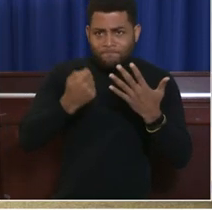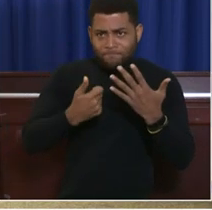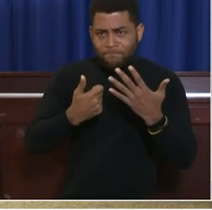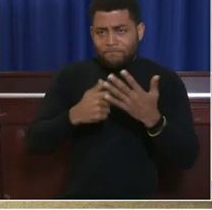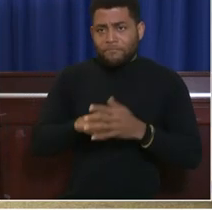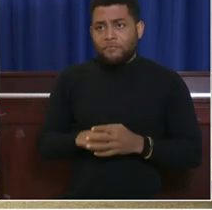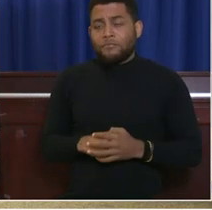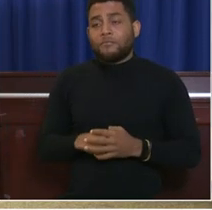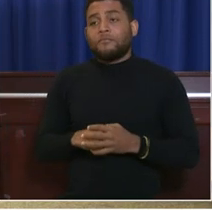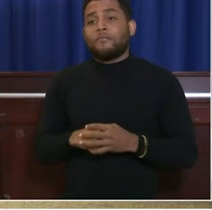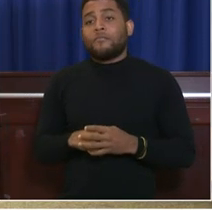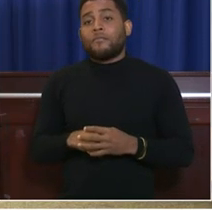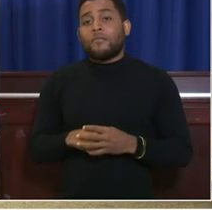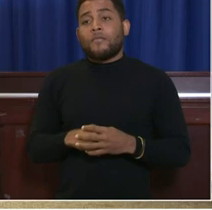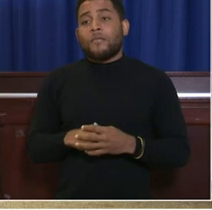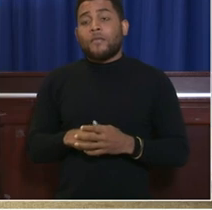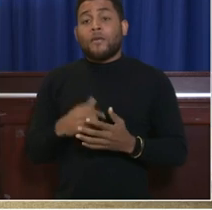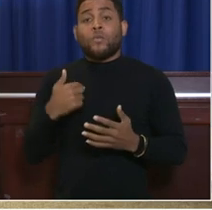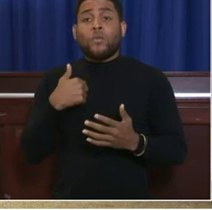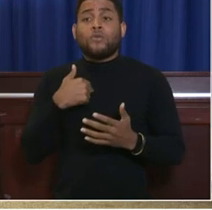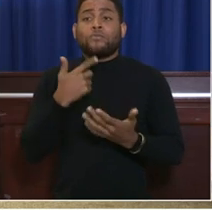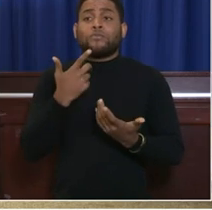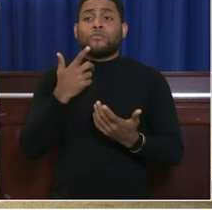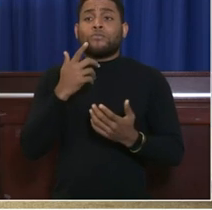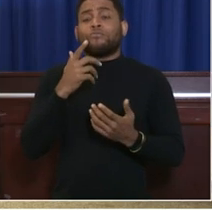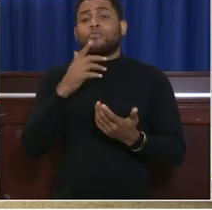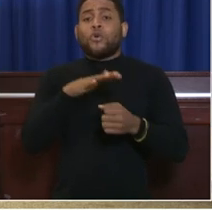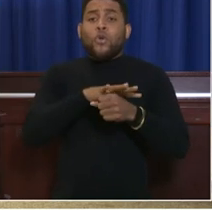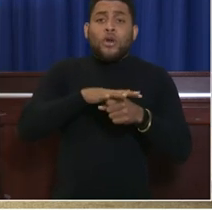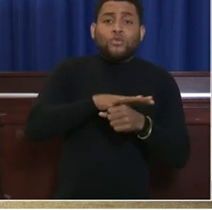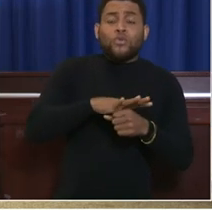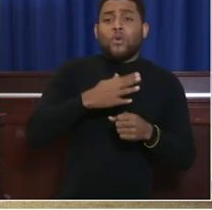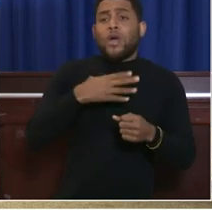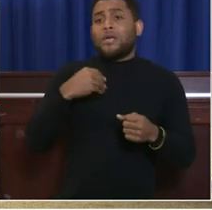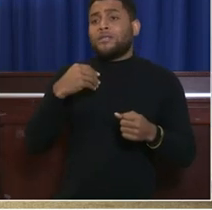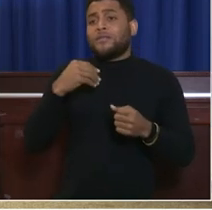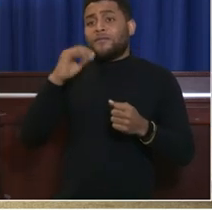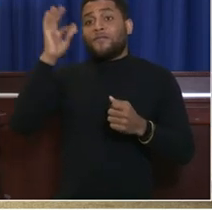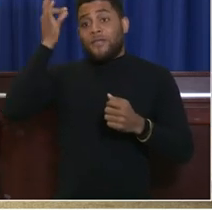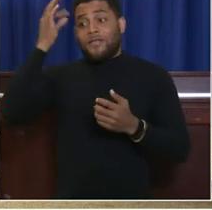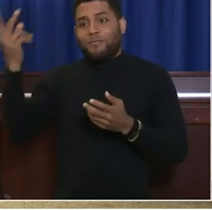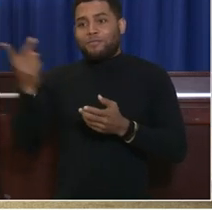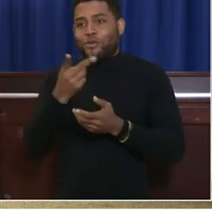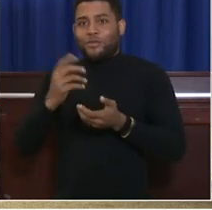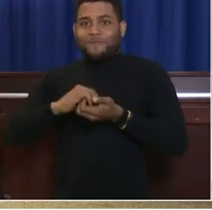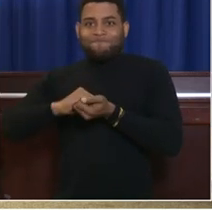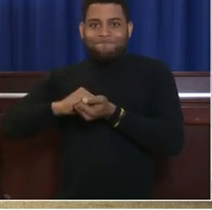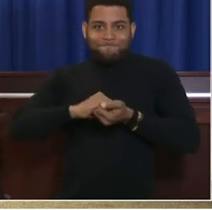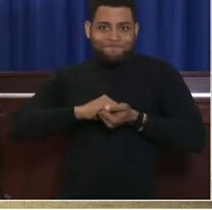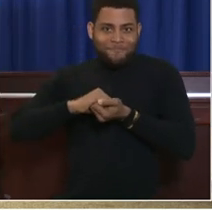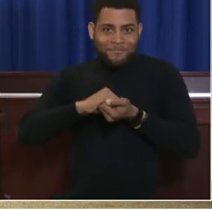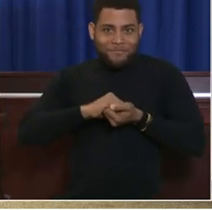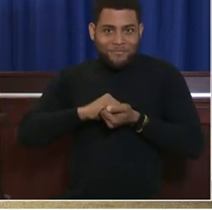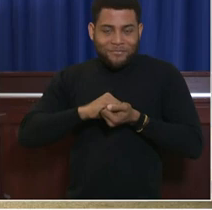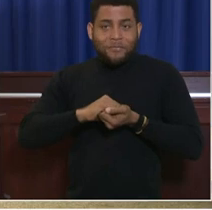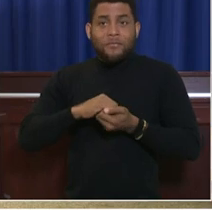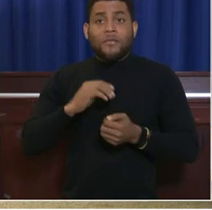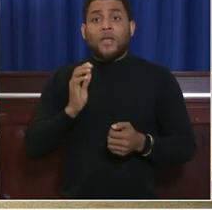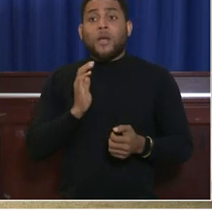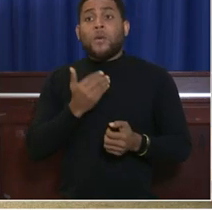has also been a close collaboration, as I mentioned, with our supervising